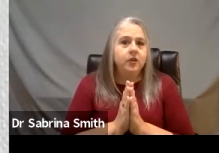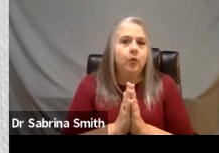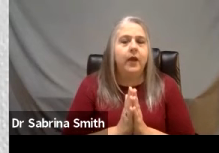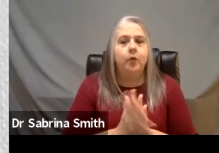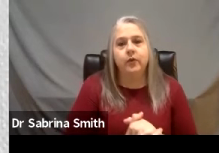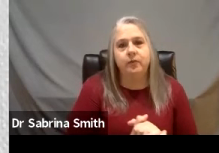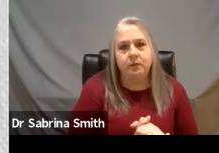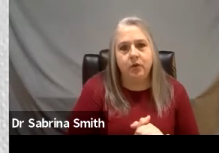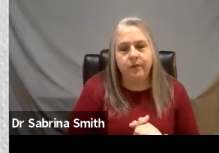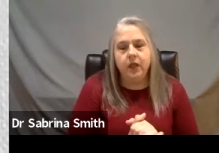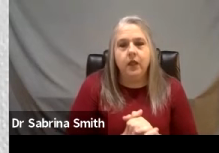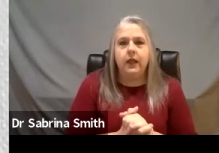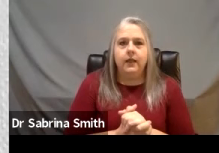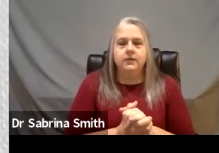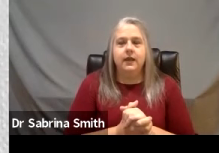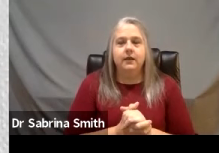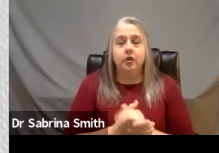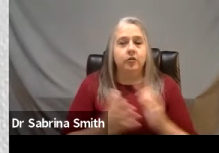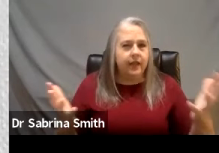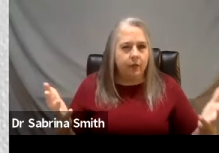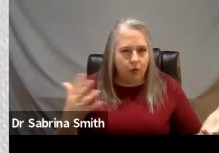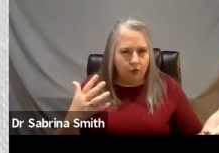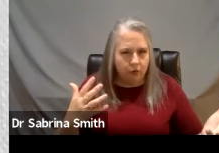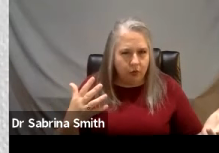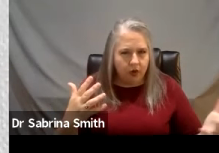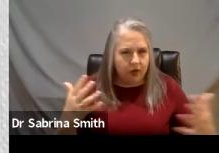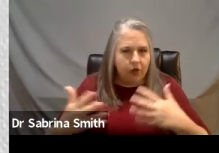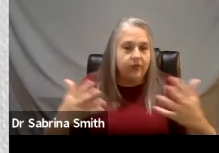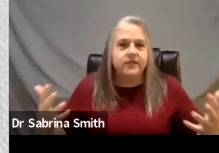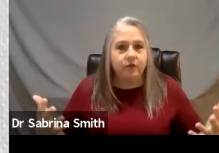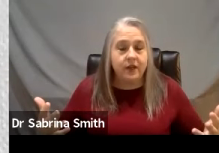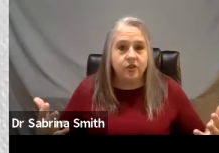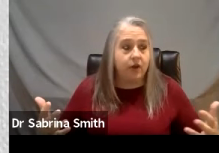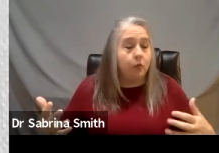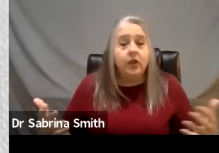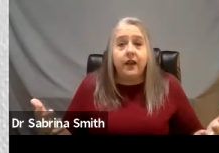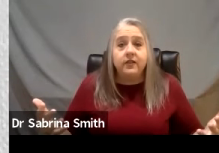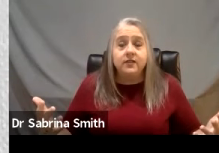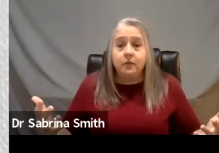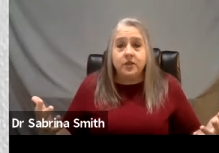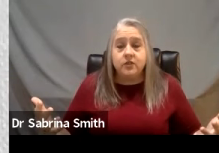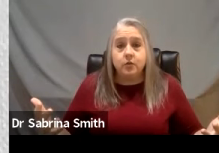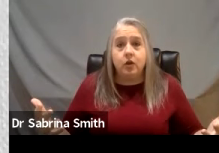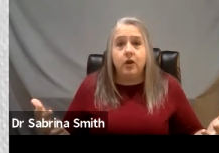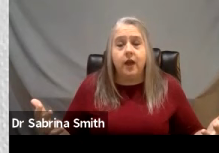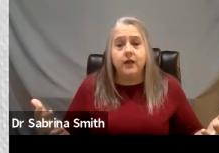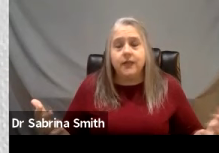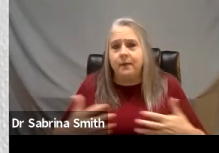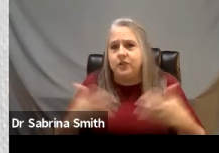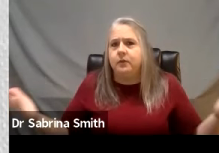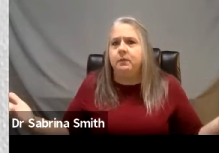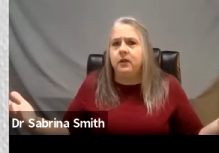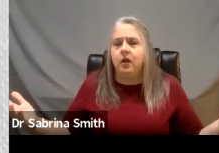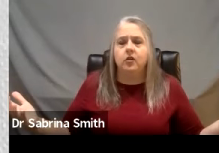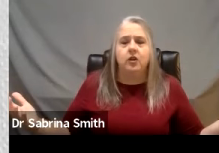find when I work with people is, and you're thinking, well, where do you get this information from? Well, a lot of this information is School of Hard Knocks. I